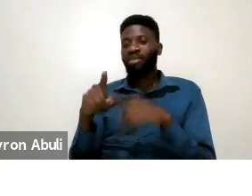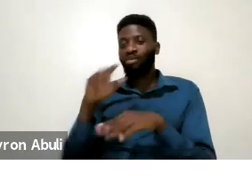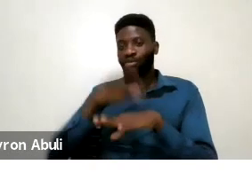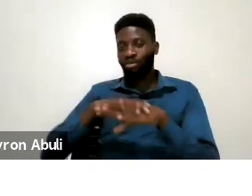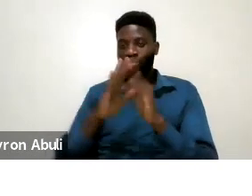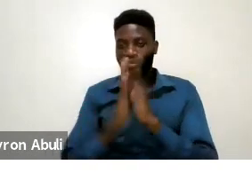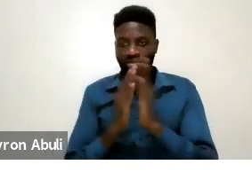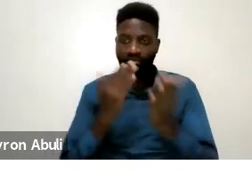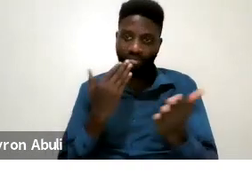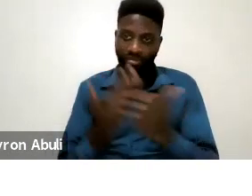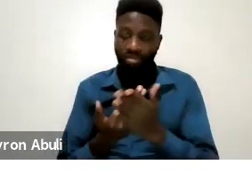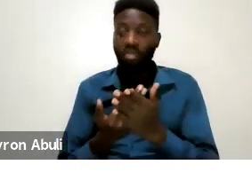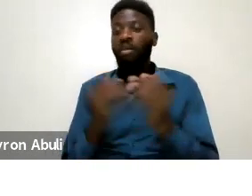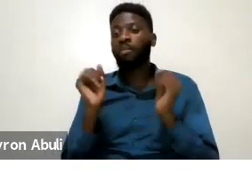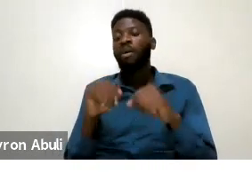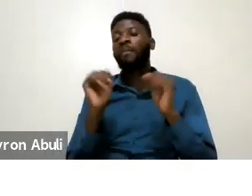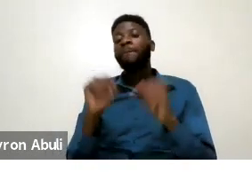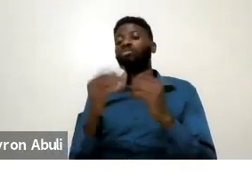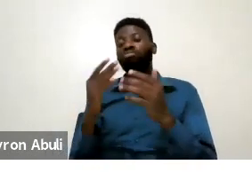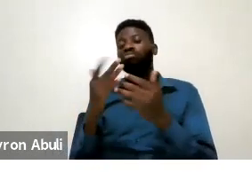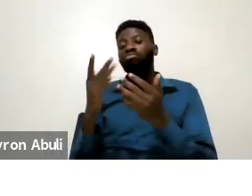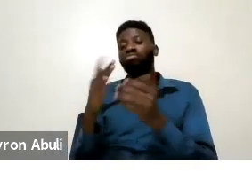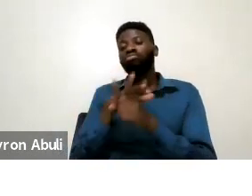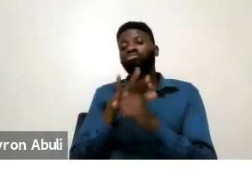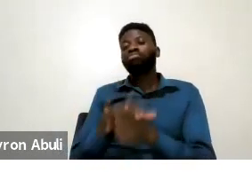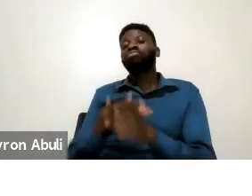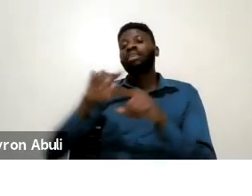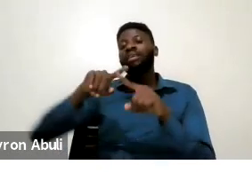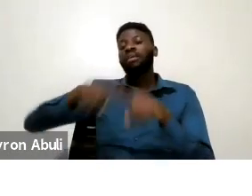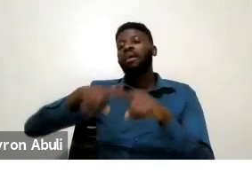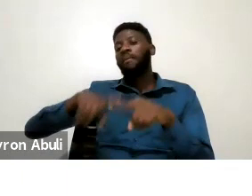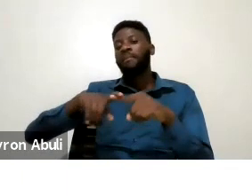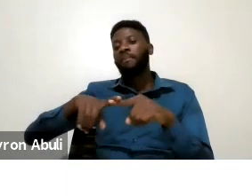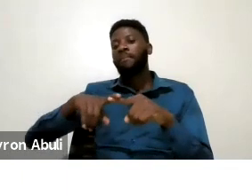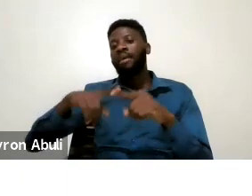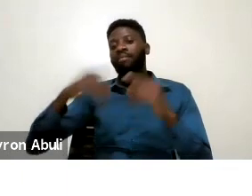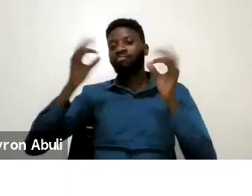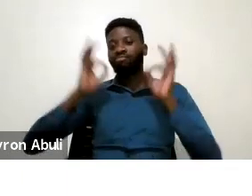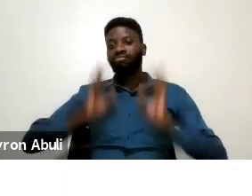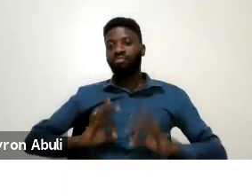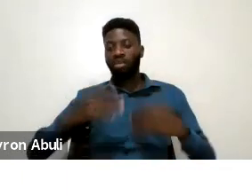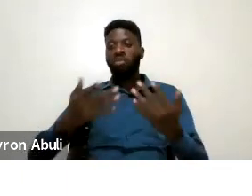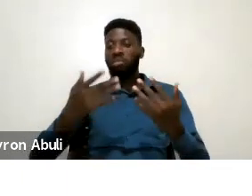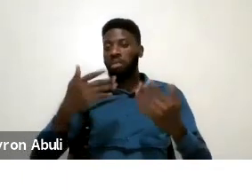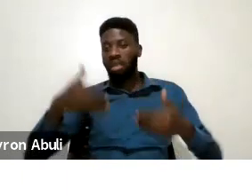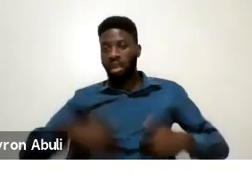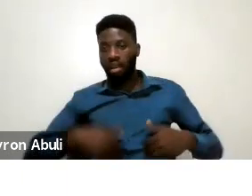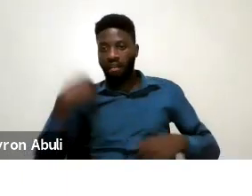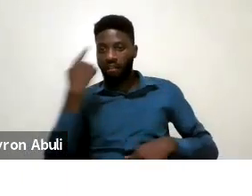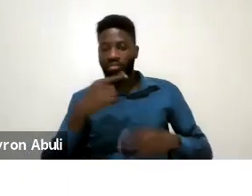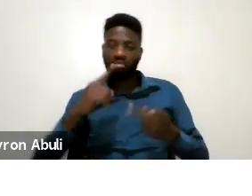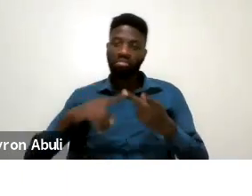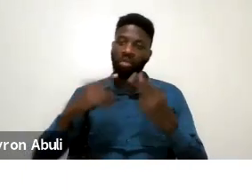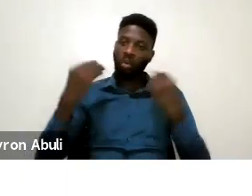maybe you can be discriminated based on how you look. Even maybe you can look young, or even how you're dressed. You can be, somebody can make judgments about